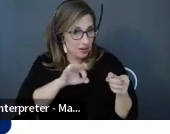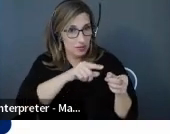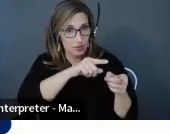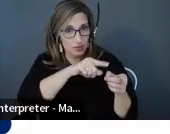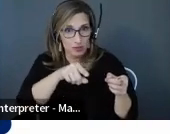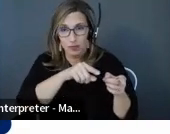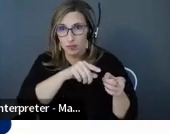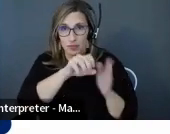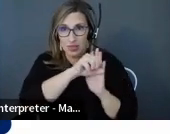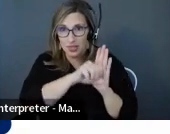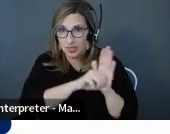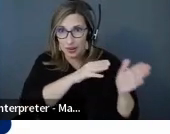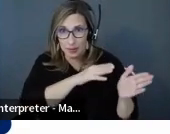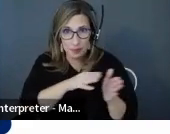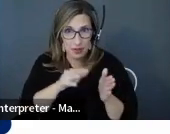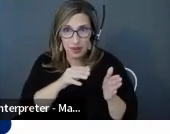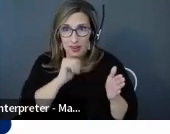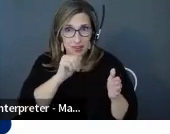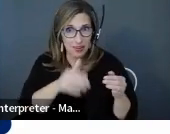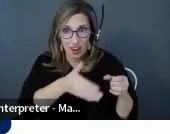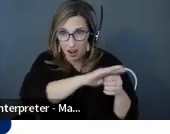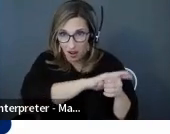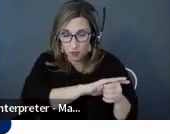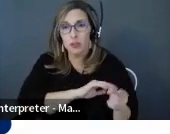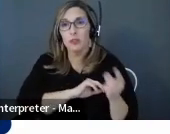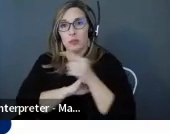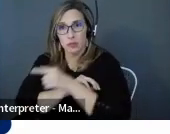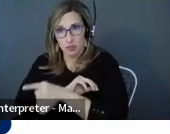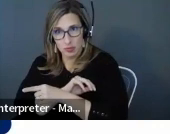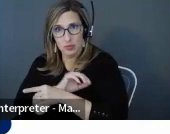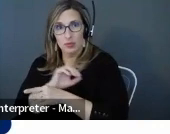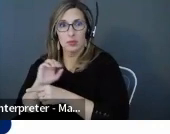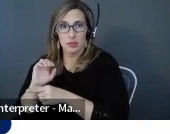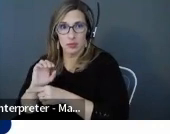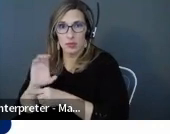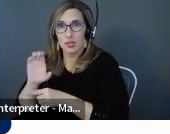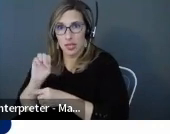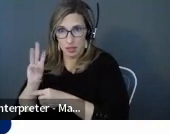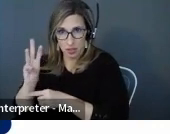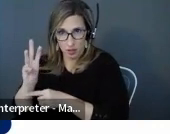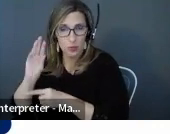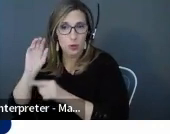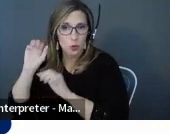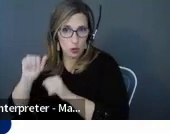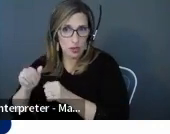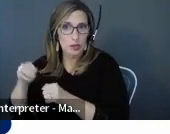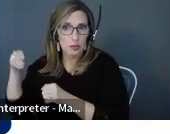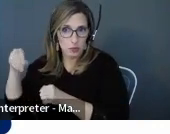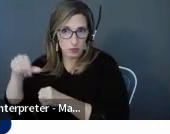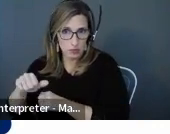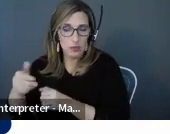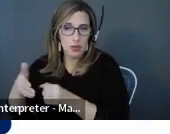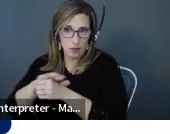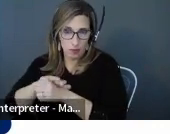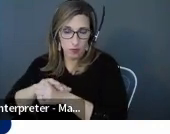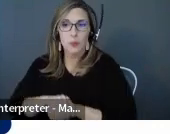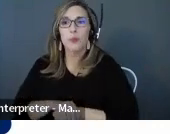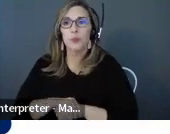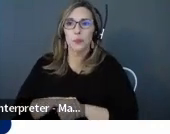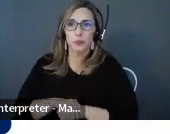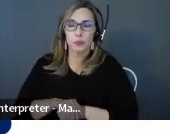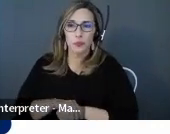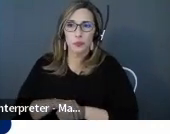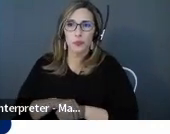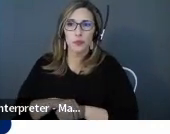available to the individual through the state plan. Now, this is something that CMS, that we talked